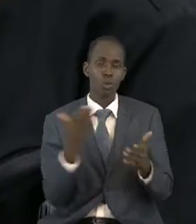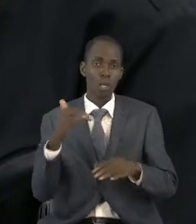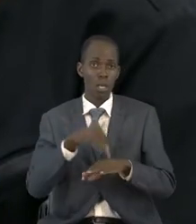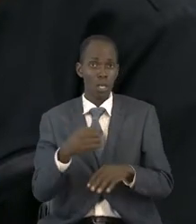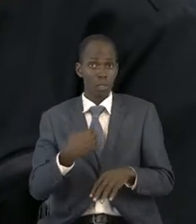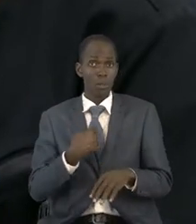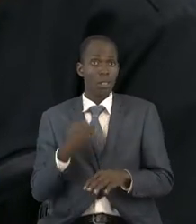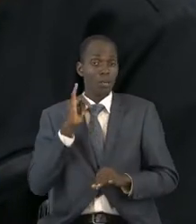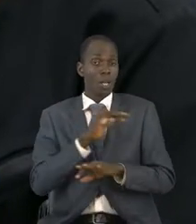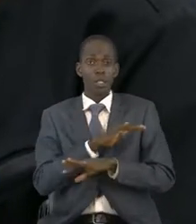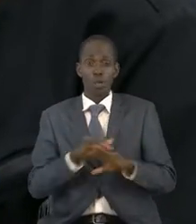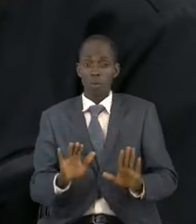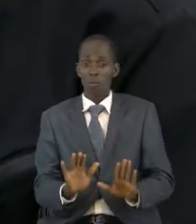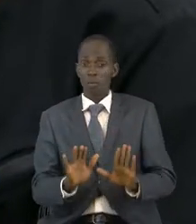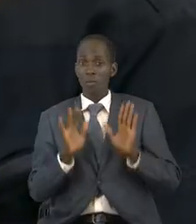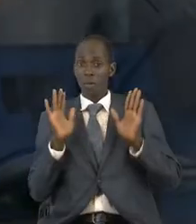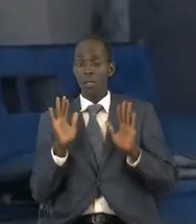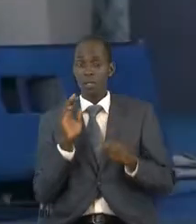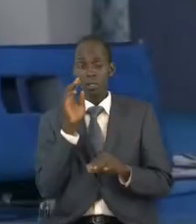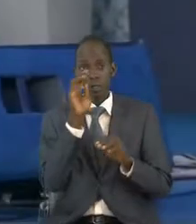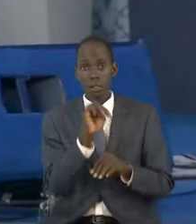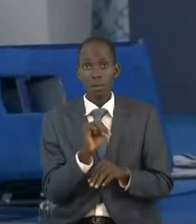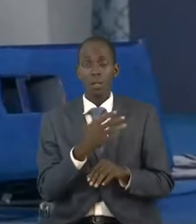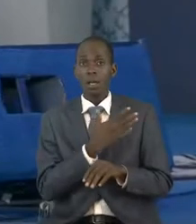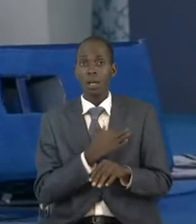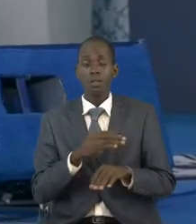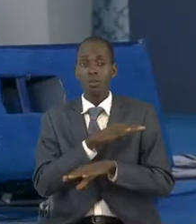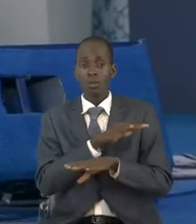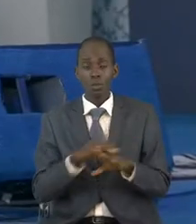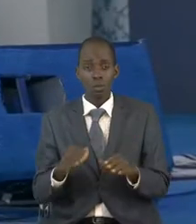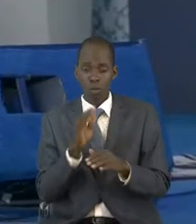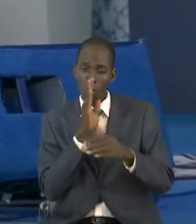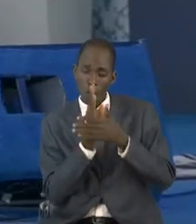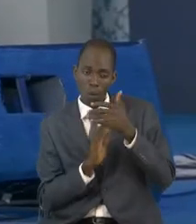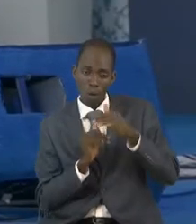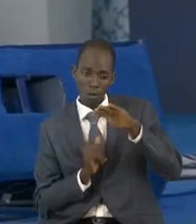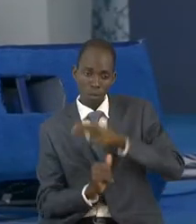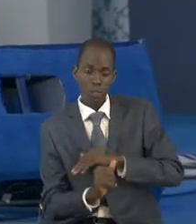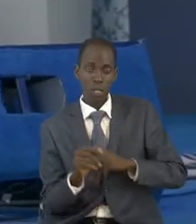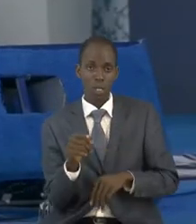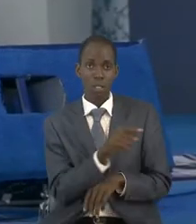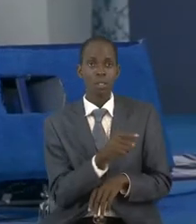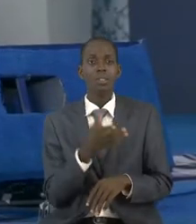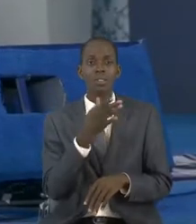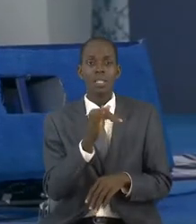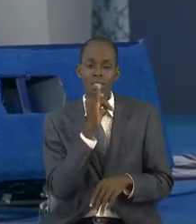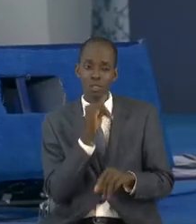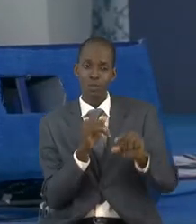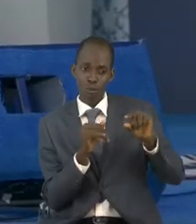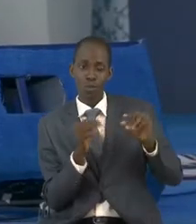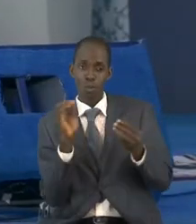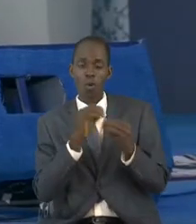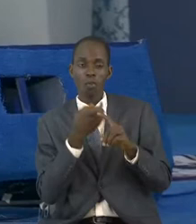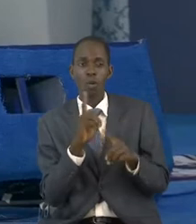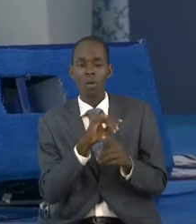fear him and cringe and be subjected to him, there is more from where that came from. If you're